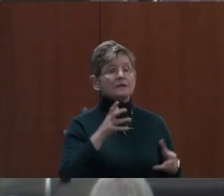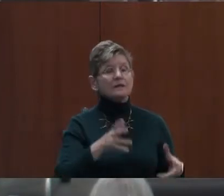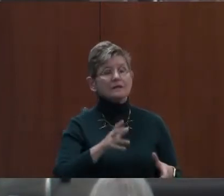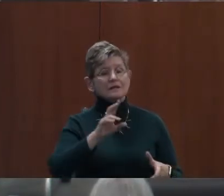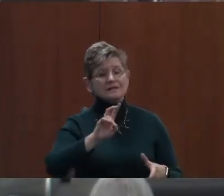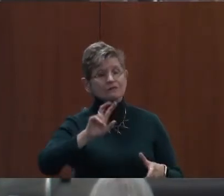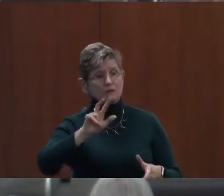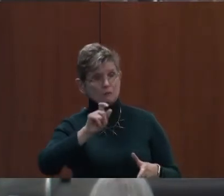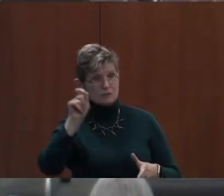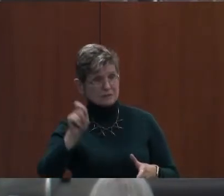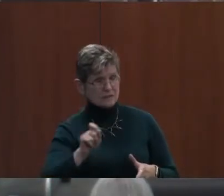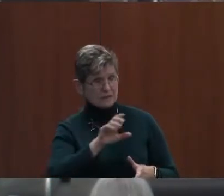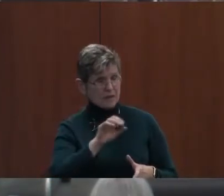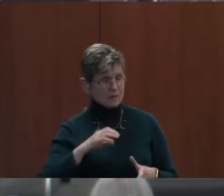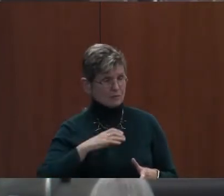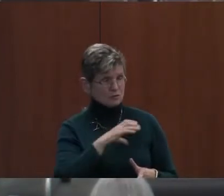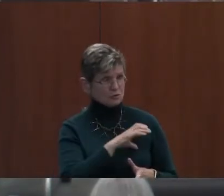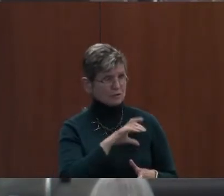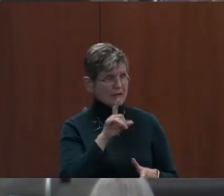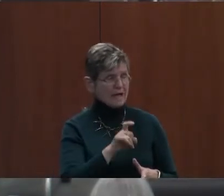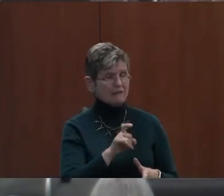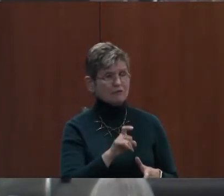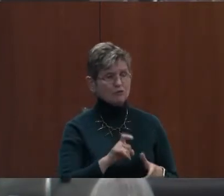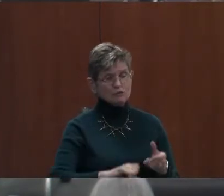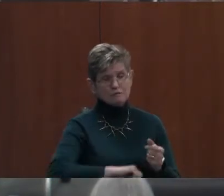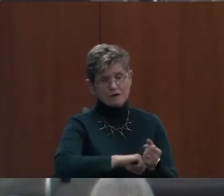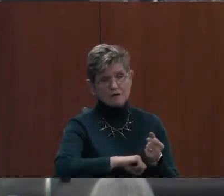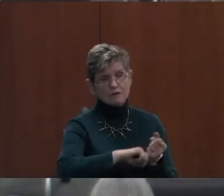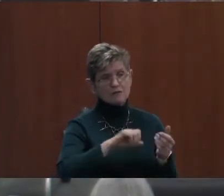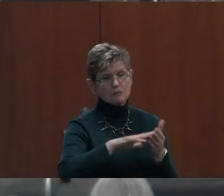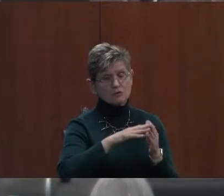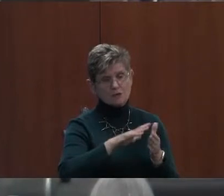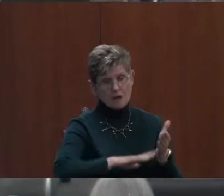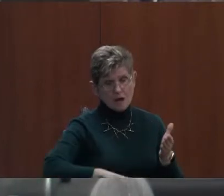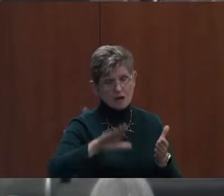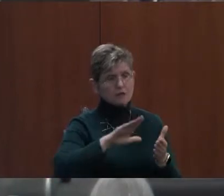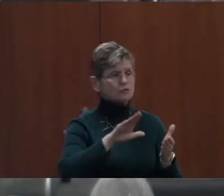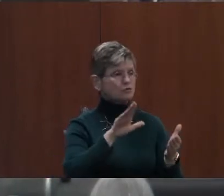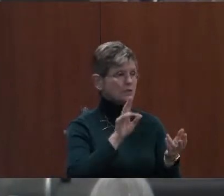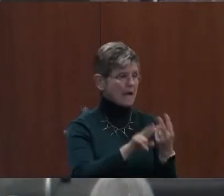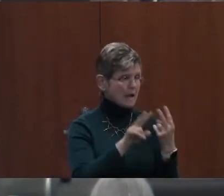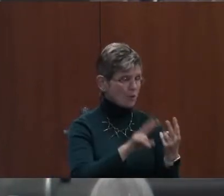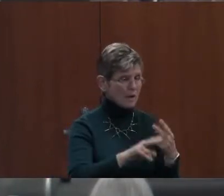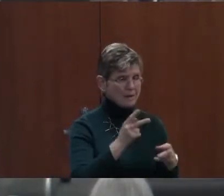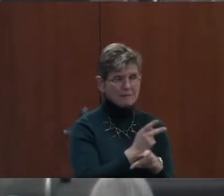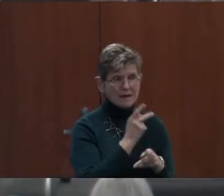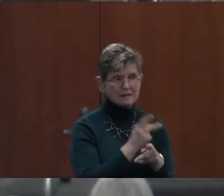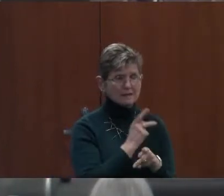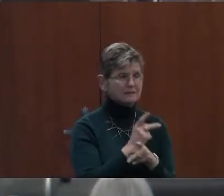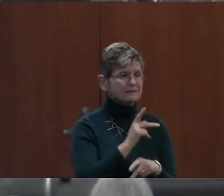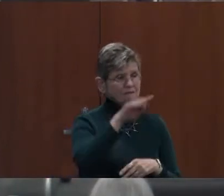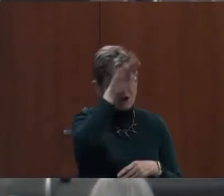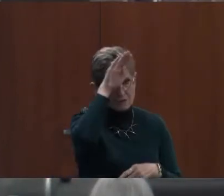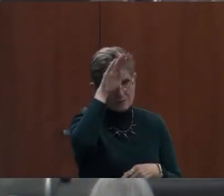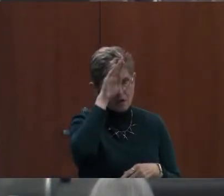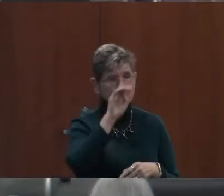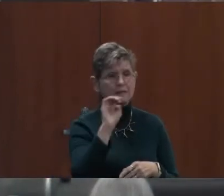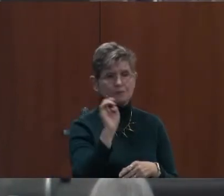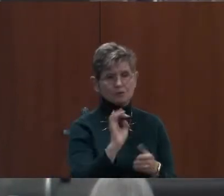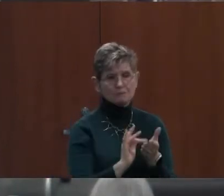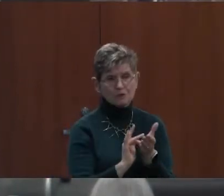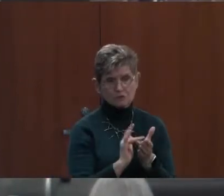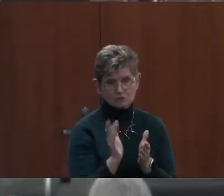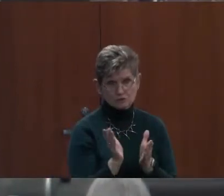county commissioners are responsible for funding the community college as well, police, road maintenance, and of course the fire departments and emergency medical